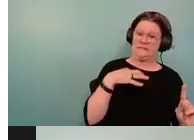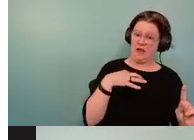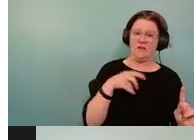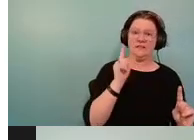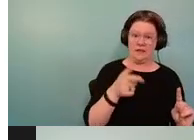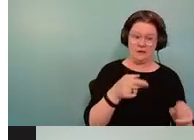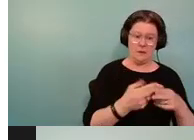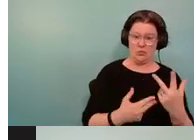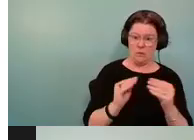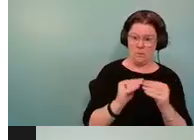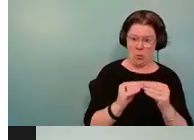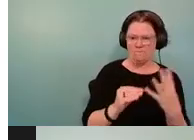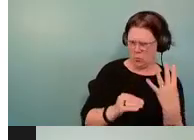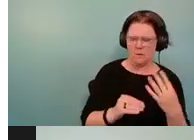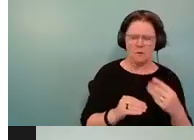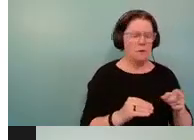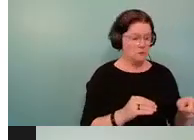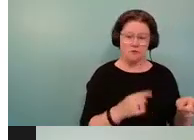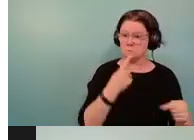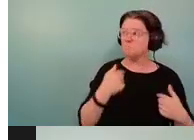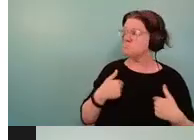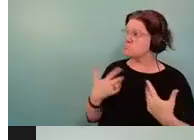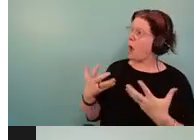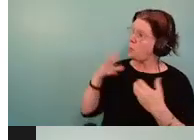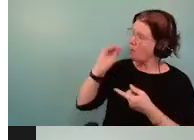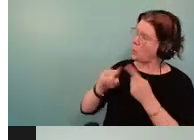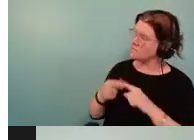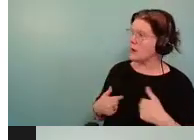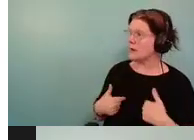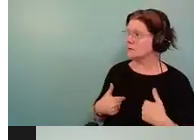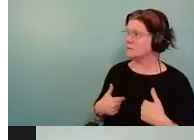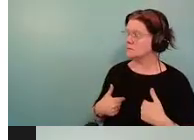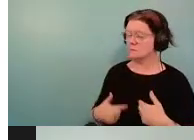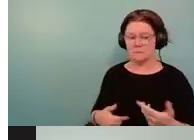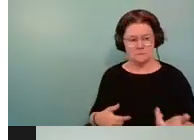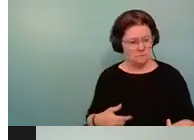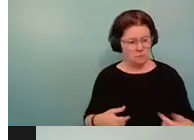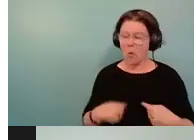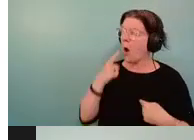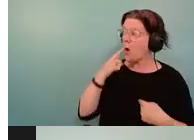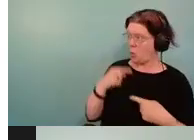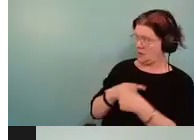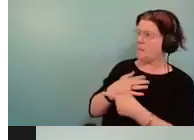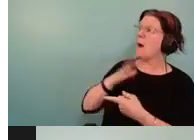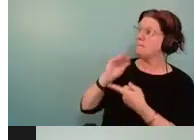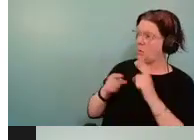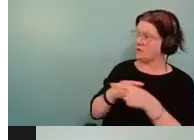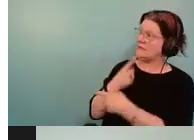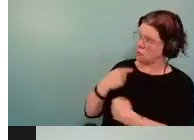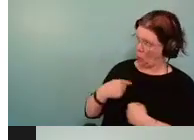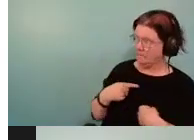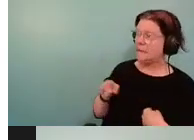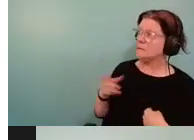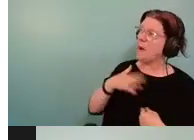interview, she said, I wanted a boyfriend and I thought he was going to be my boyfriend because that's what he told